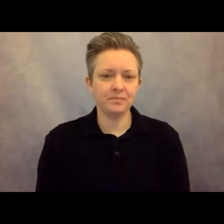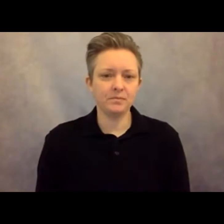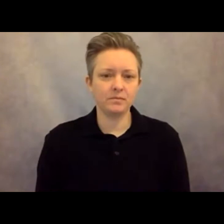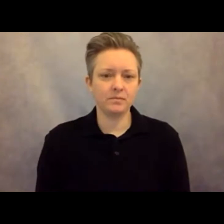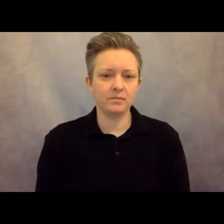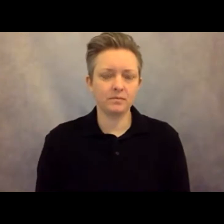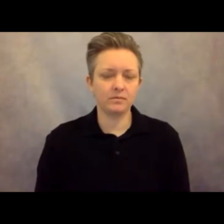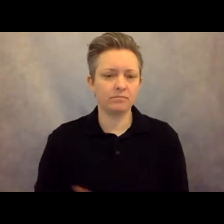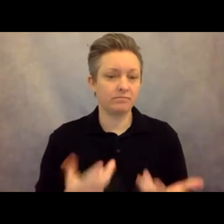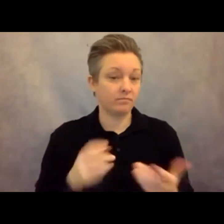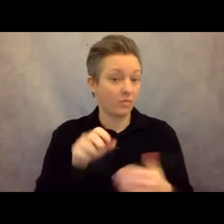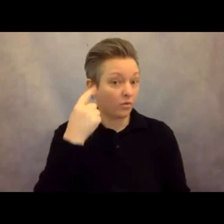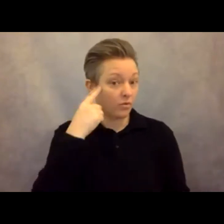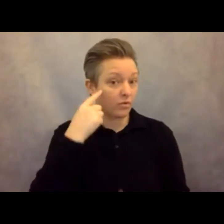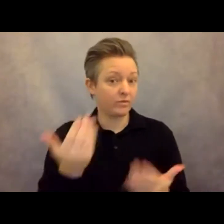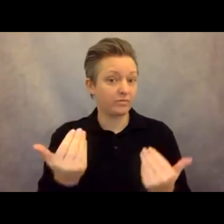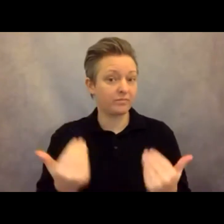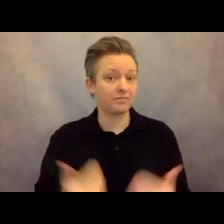Other thoughts?